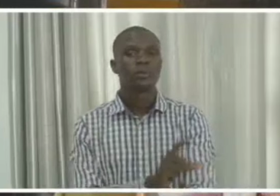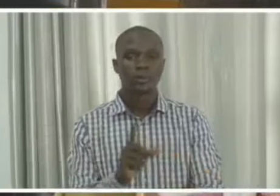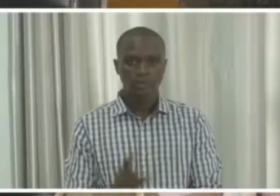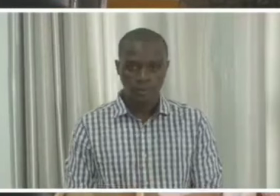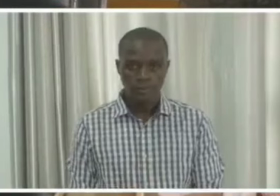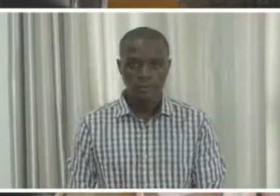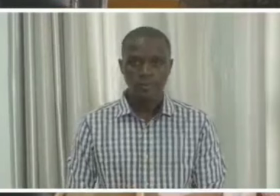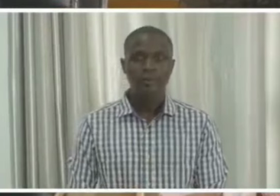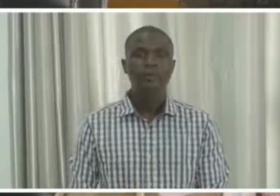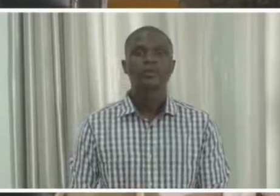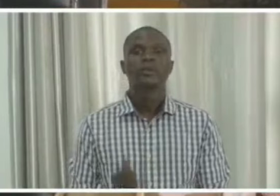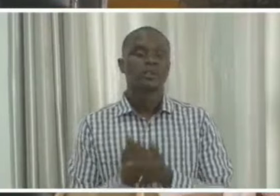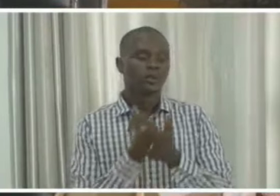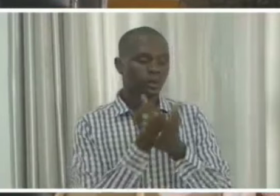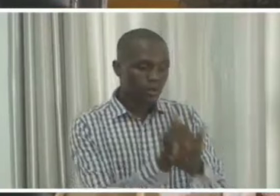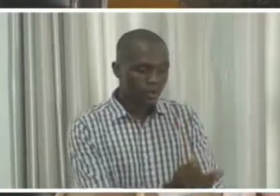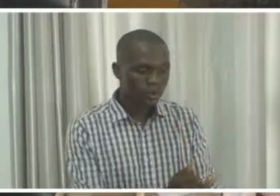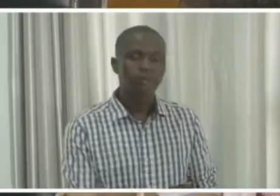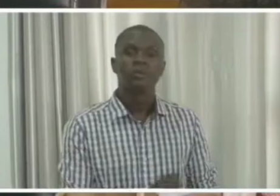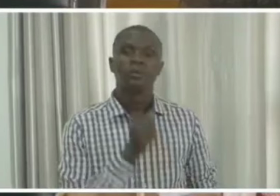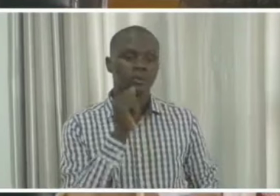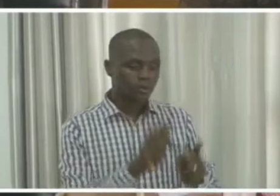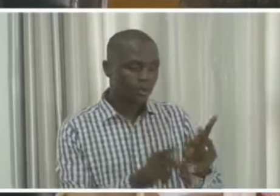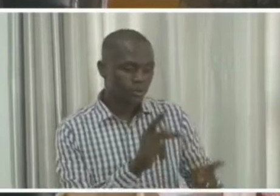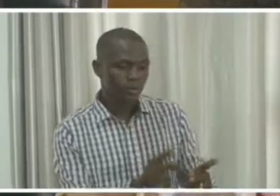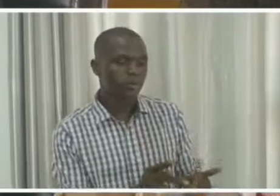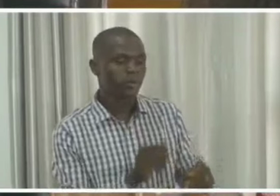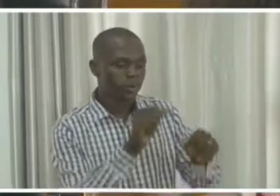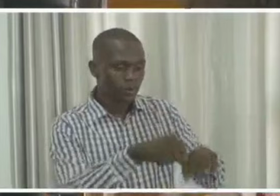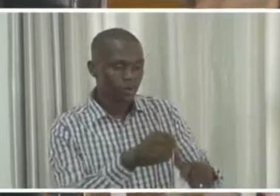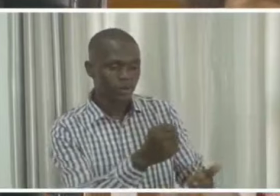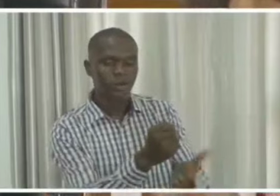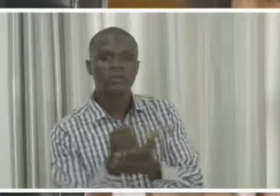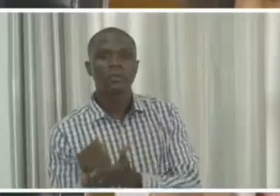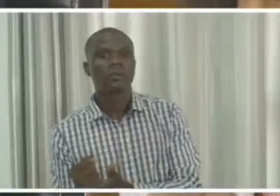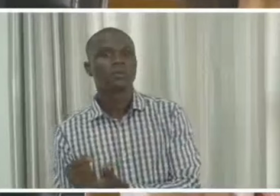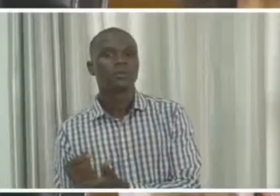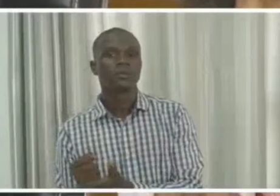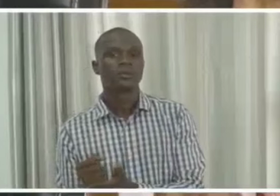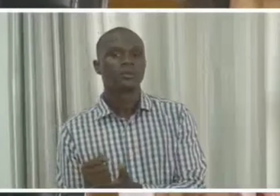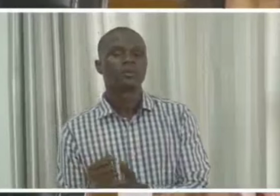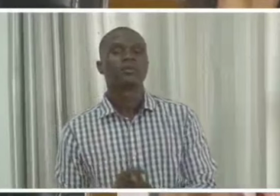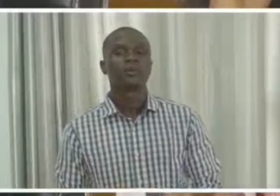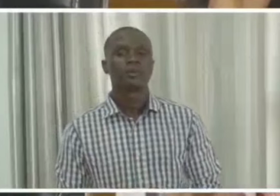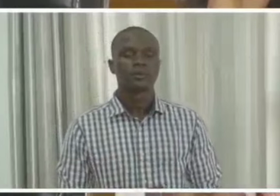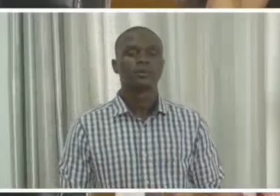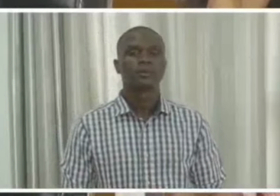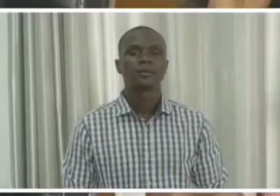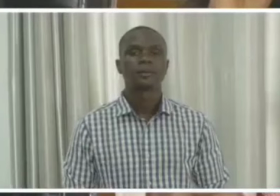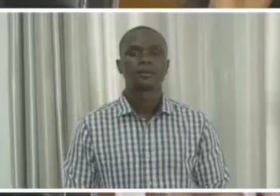that we can able for help we in waiting what they do, and then partnerships that they can kind in different